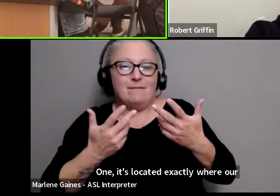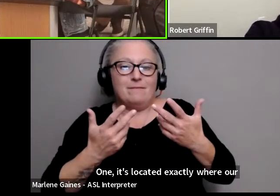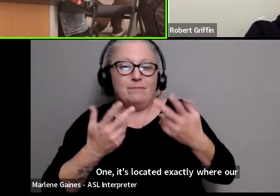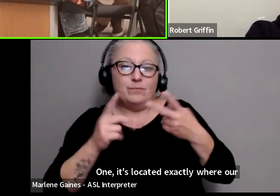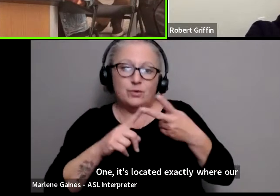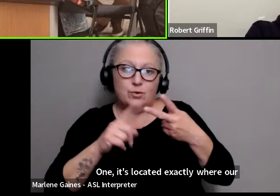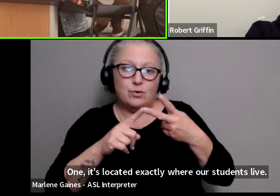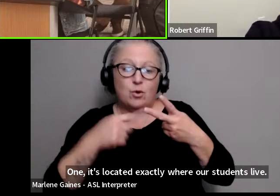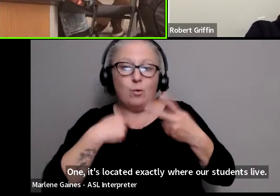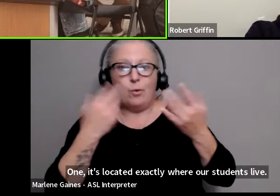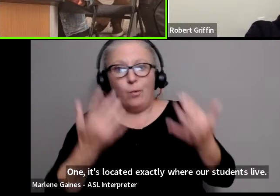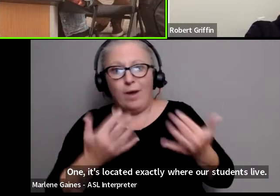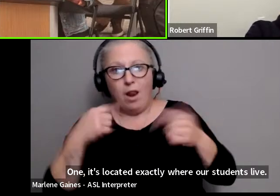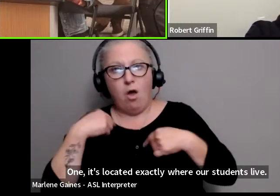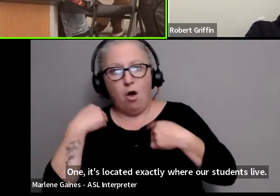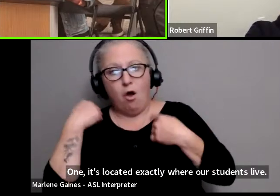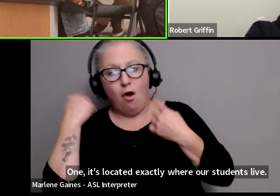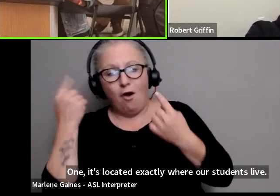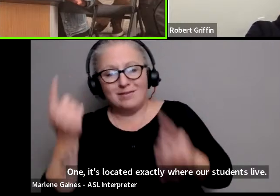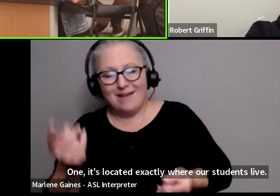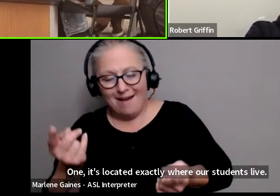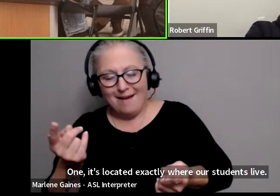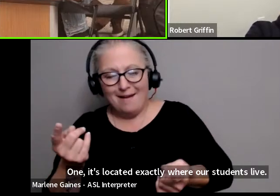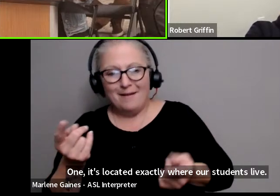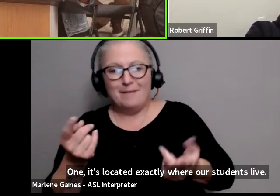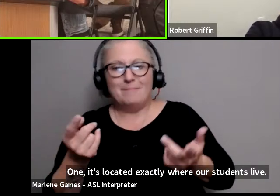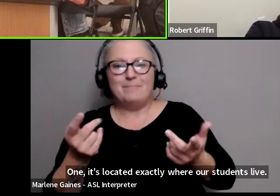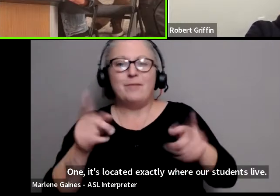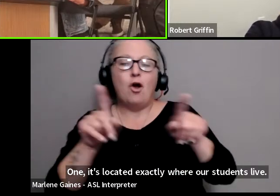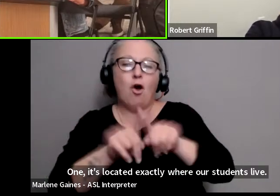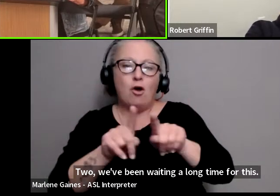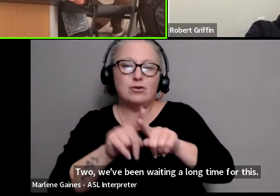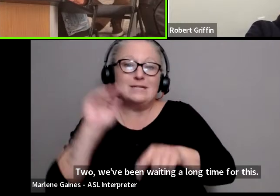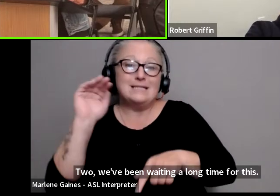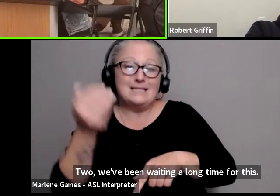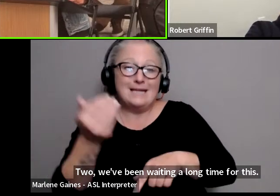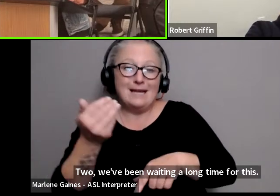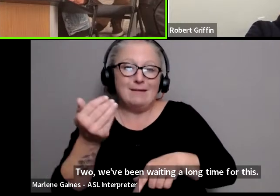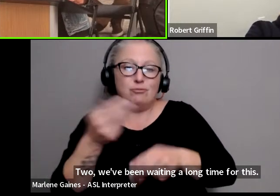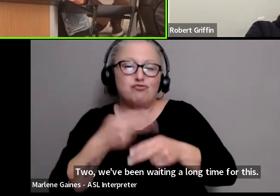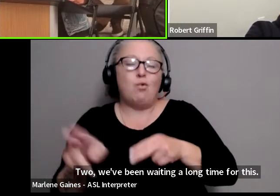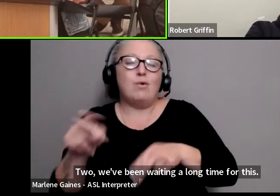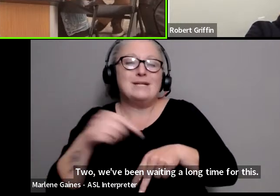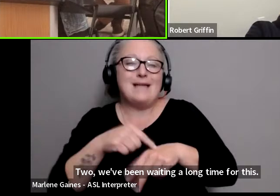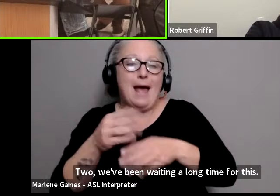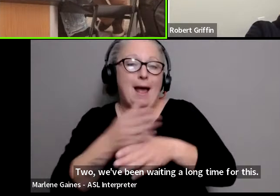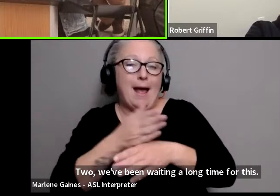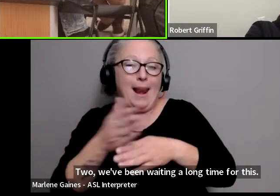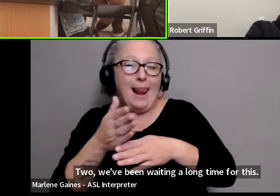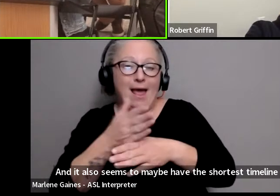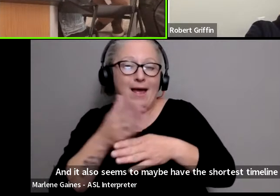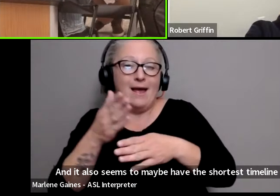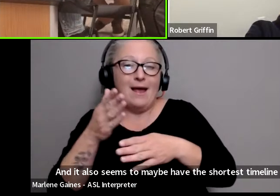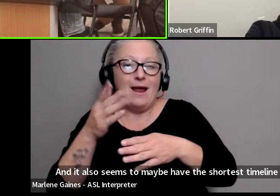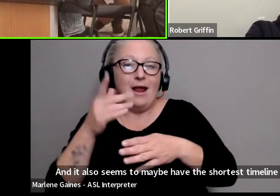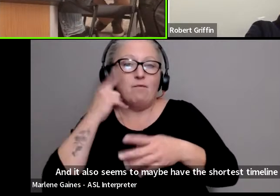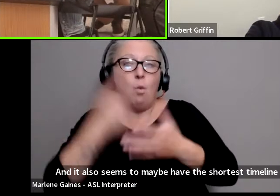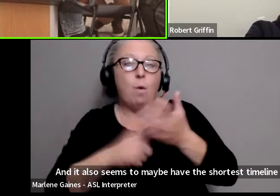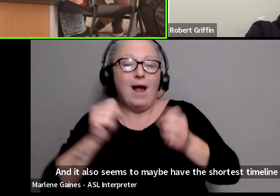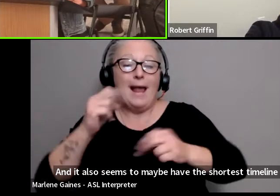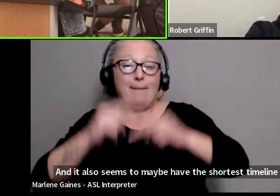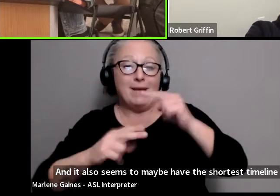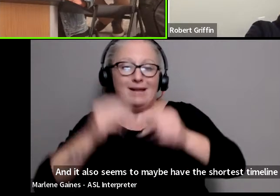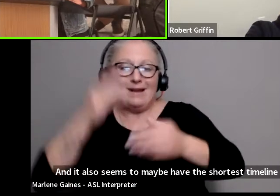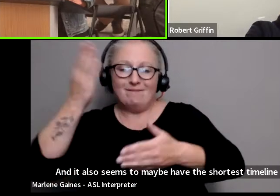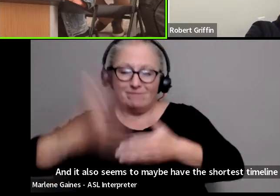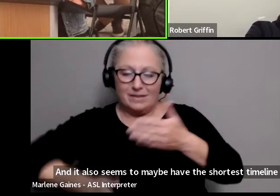Two, we've been waiting a long time for this. And it also seems to maybe have the shortest timeline in terms of what can be built and